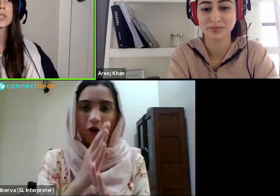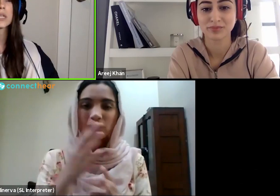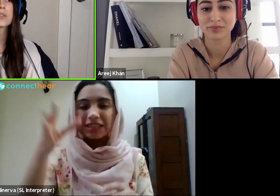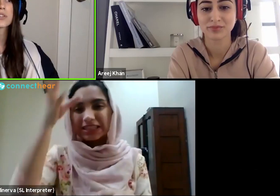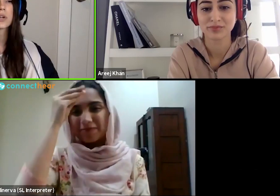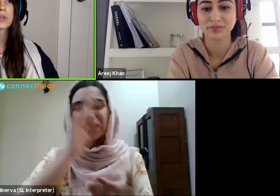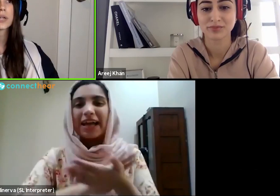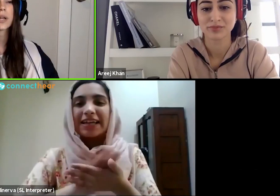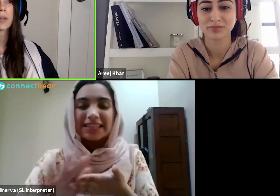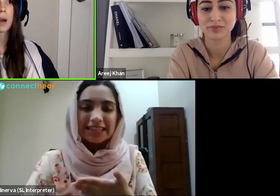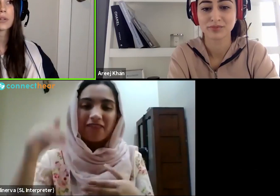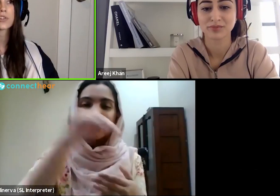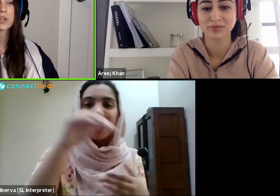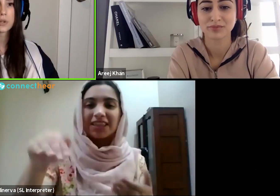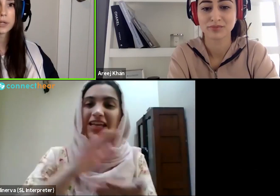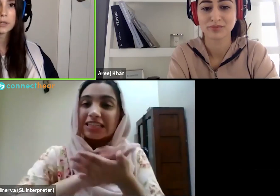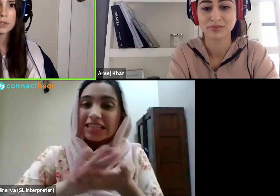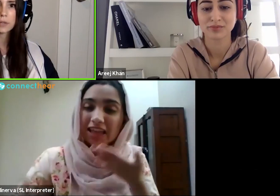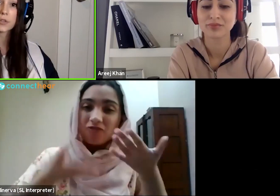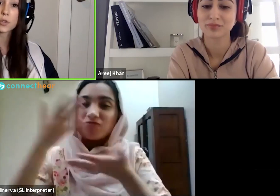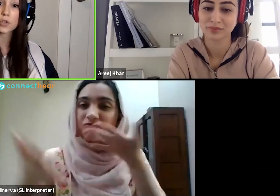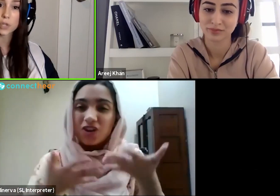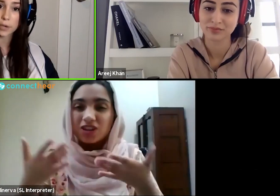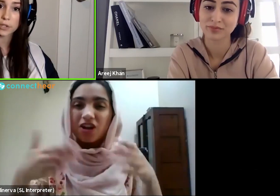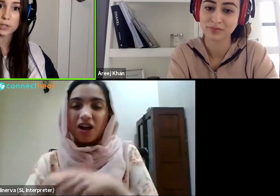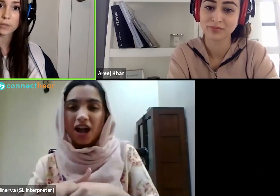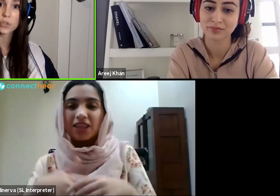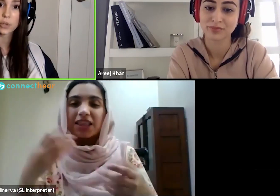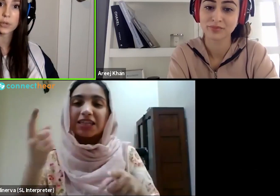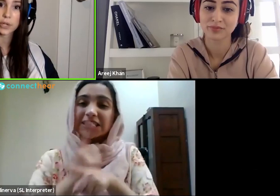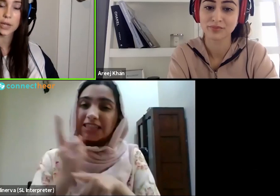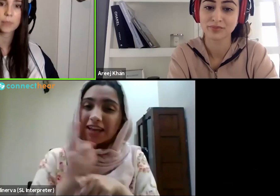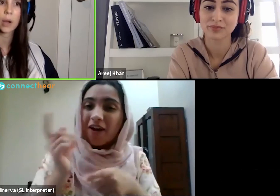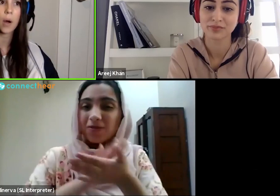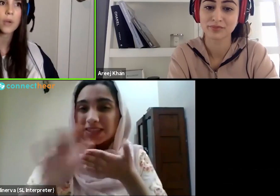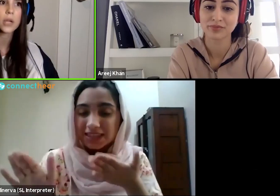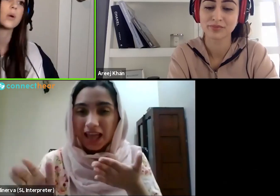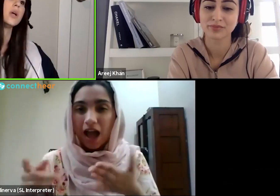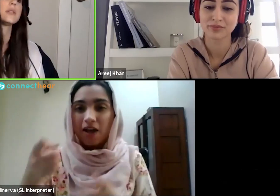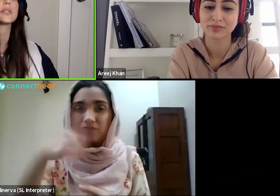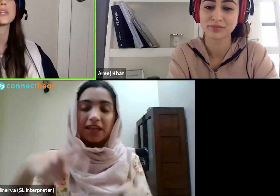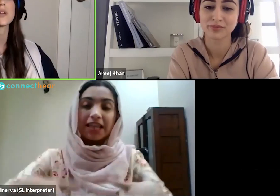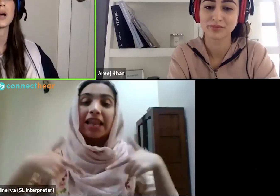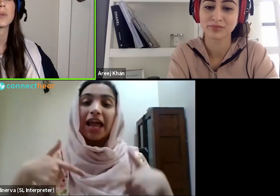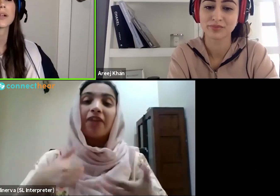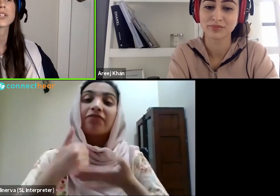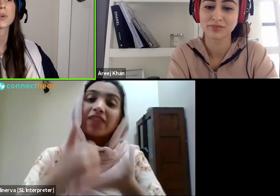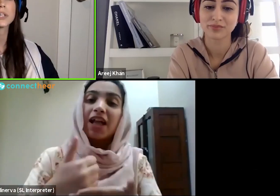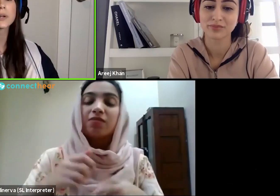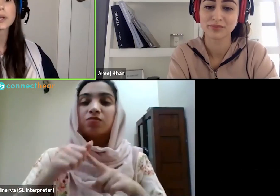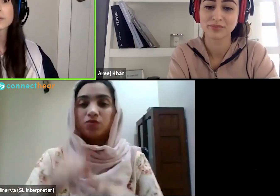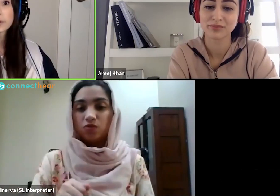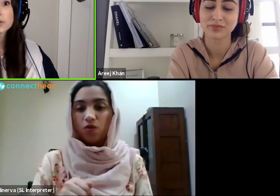to teach their children and empower their children for future generations of their children who are deaf, but also to teach parents